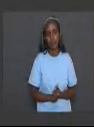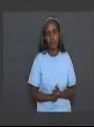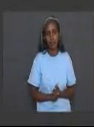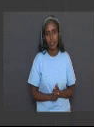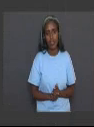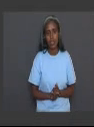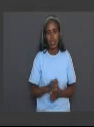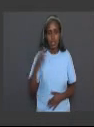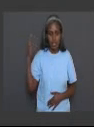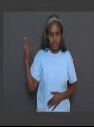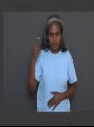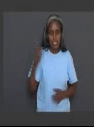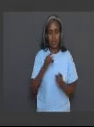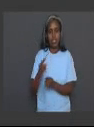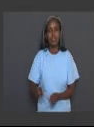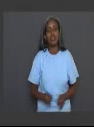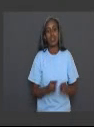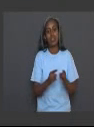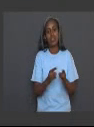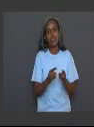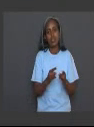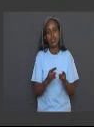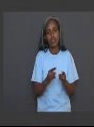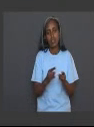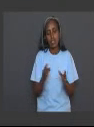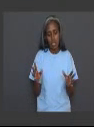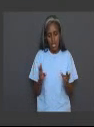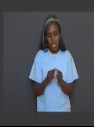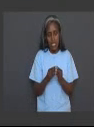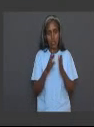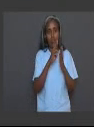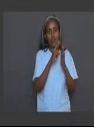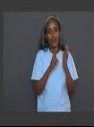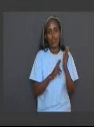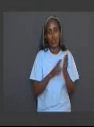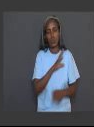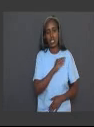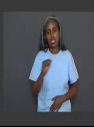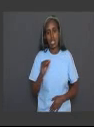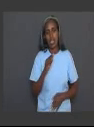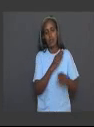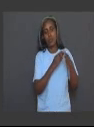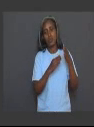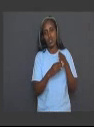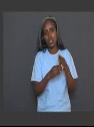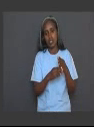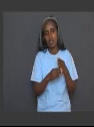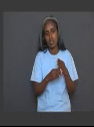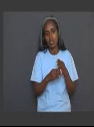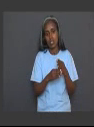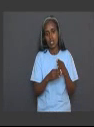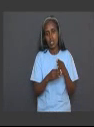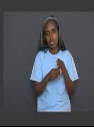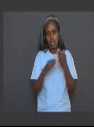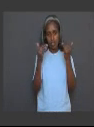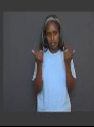An investment strategy is a set of rules and procedures that